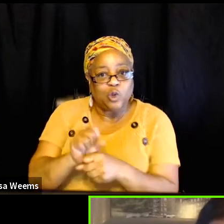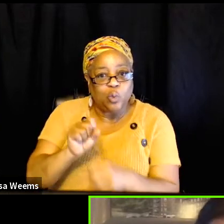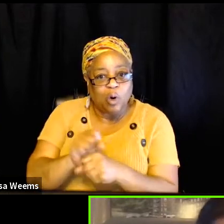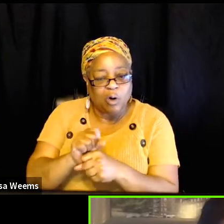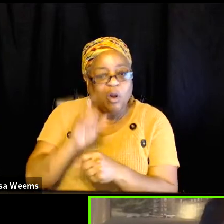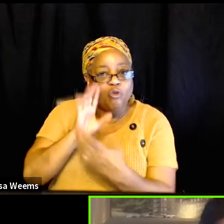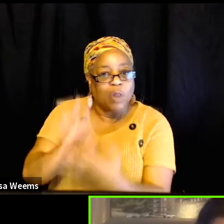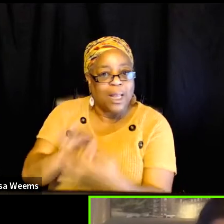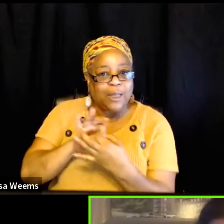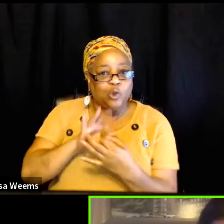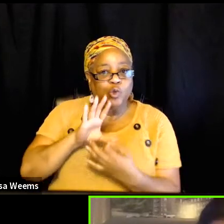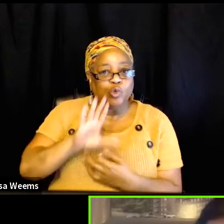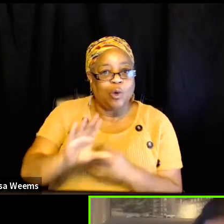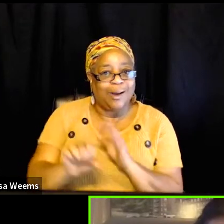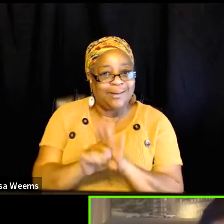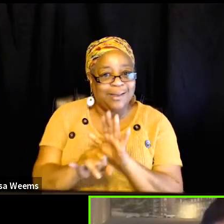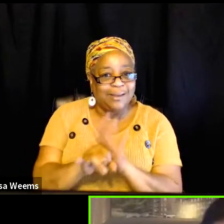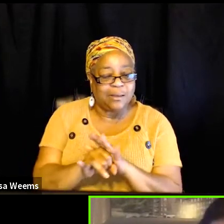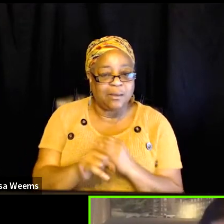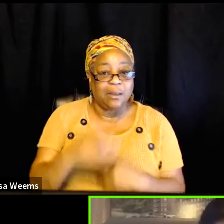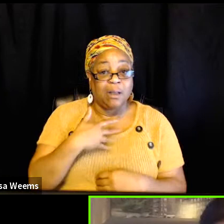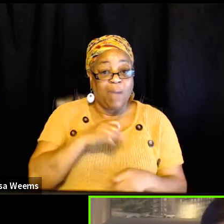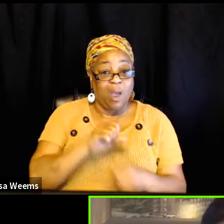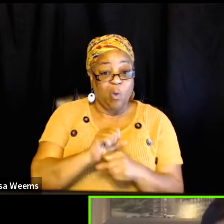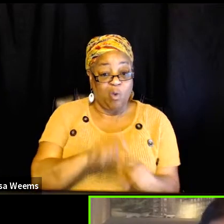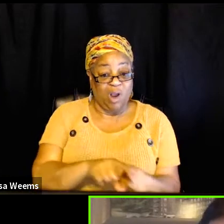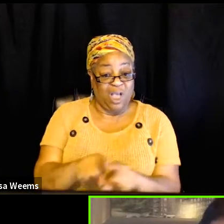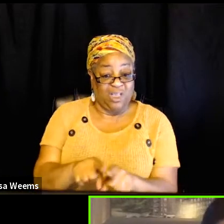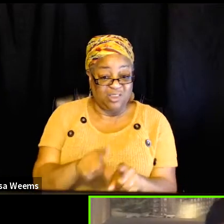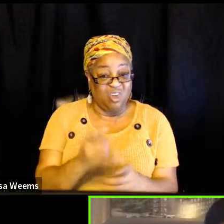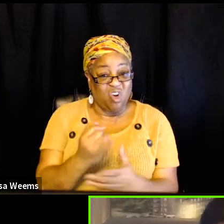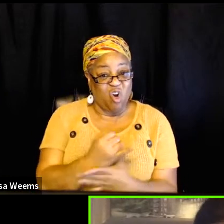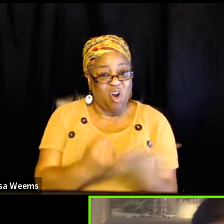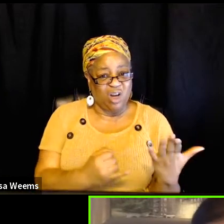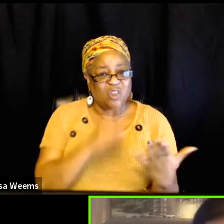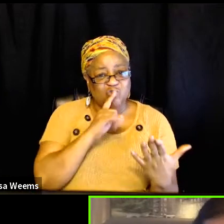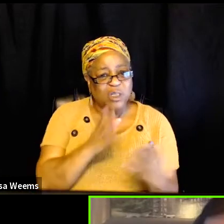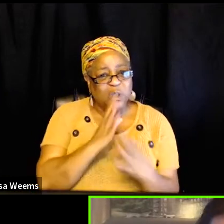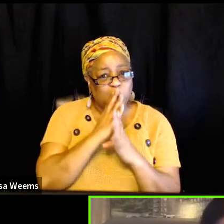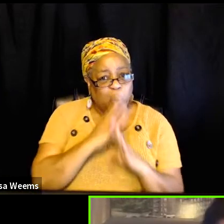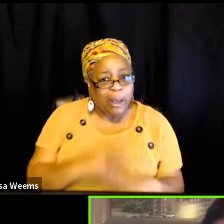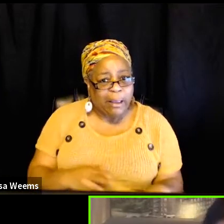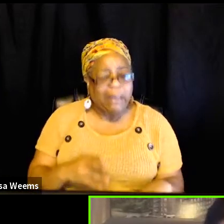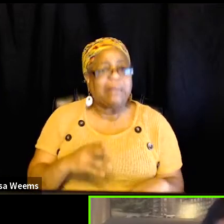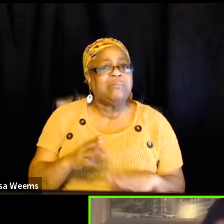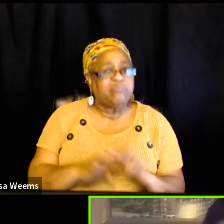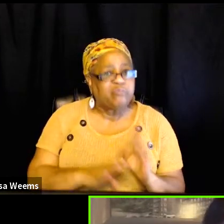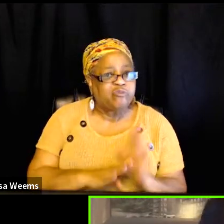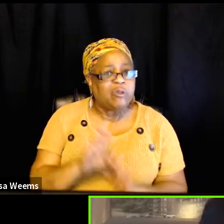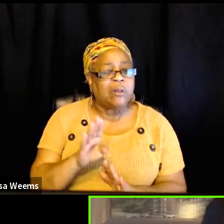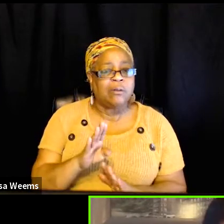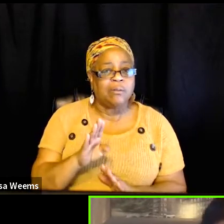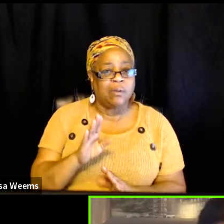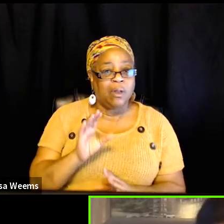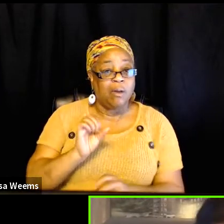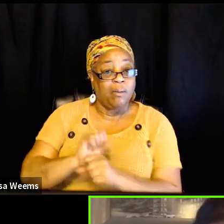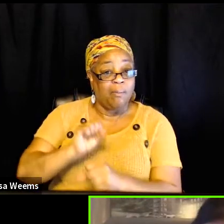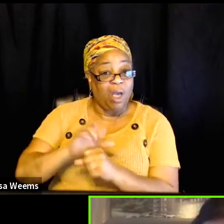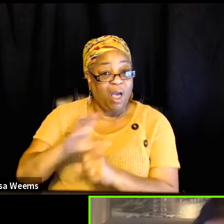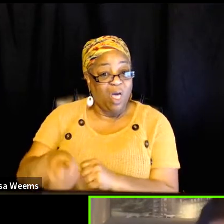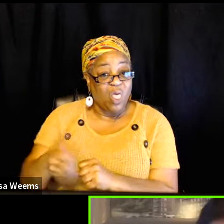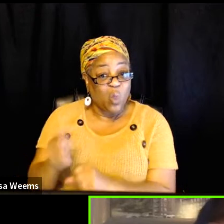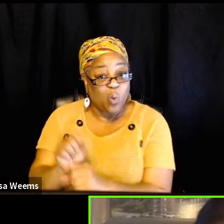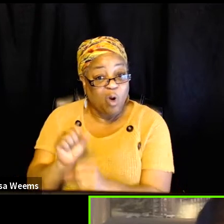identity. And since my work as an artist has always been much quieter and emergent, my other work as an organizer, doing